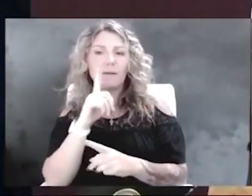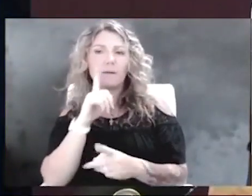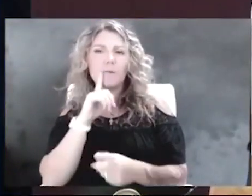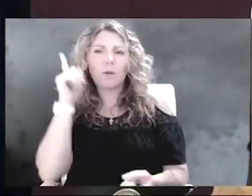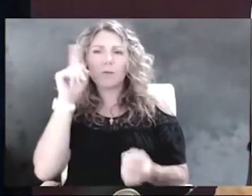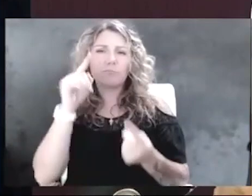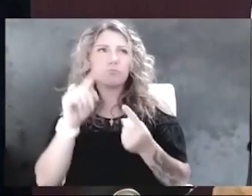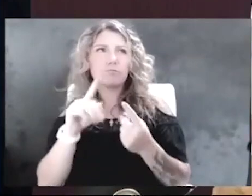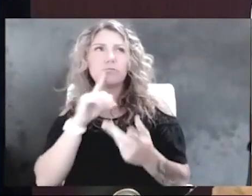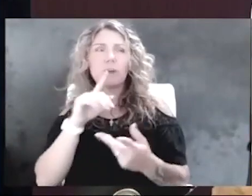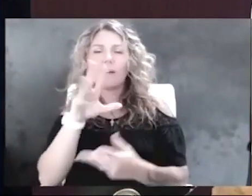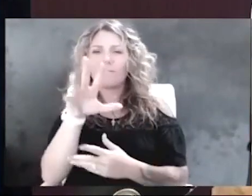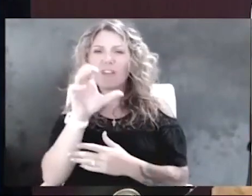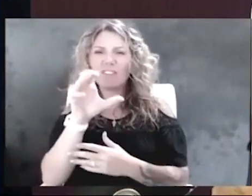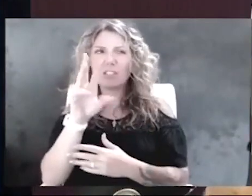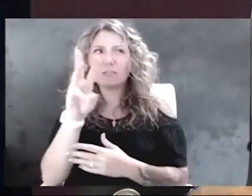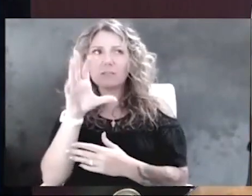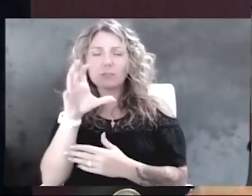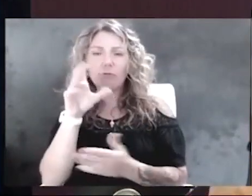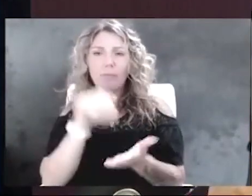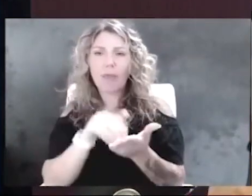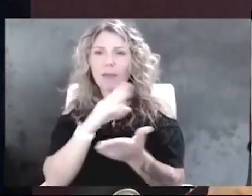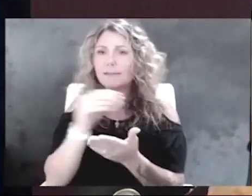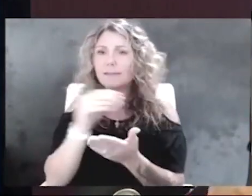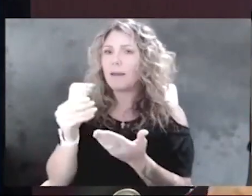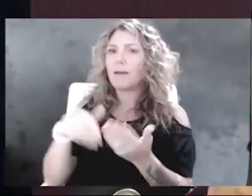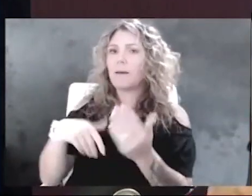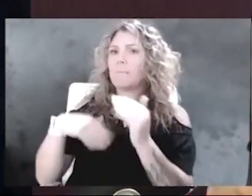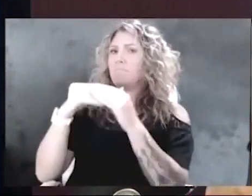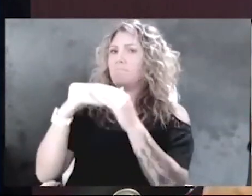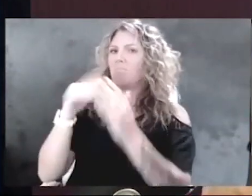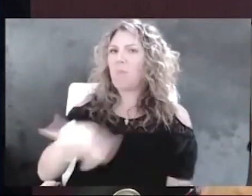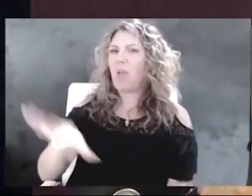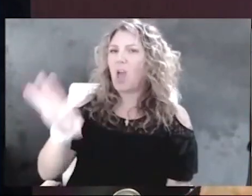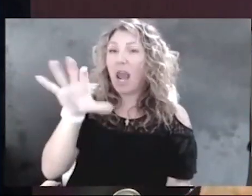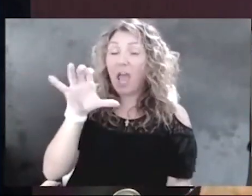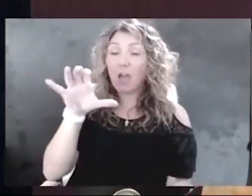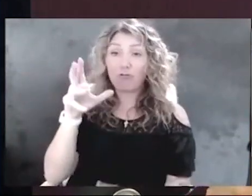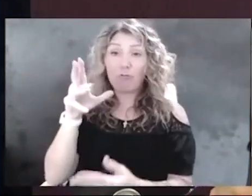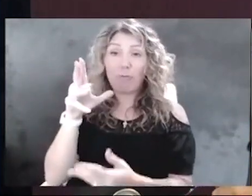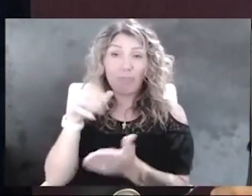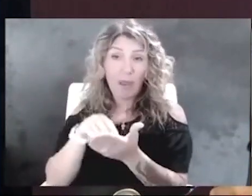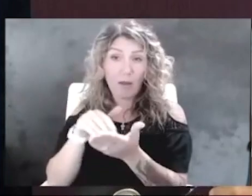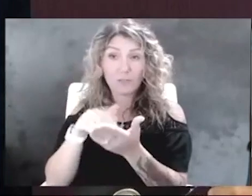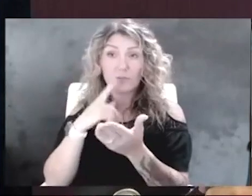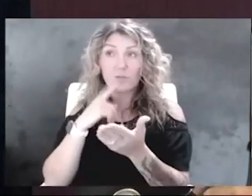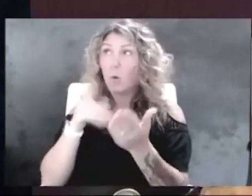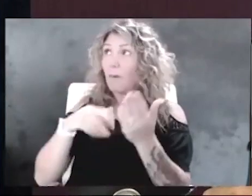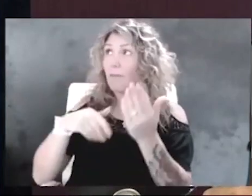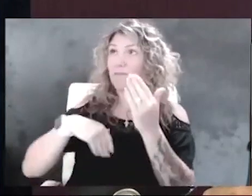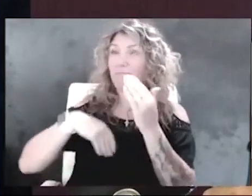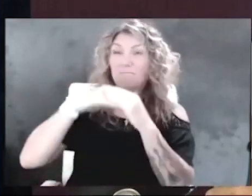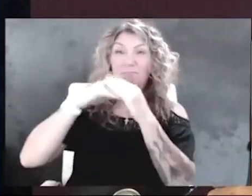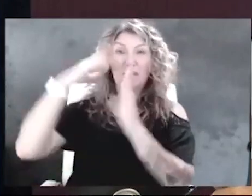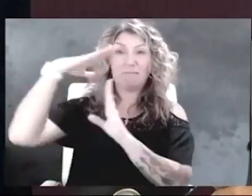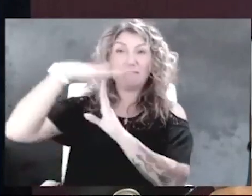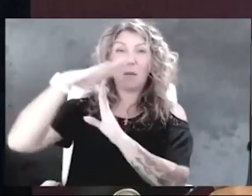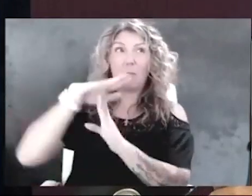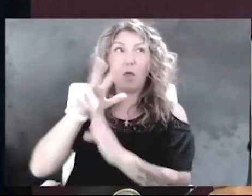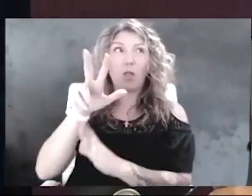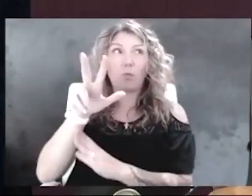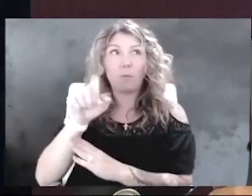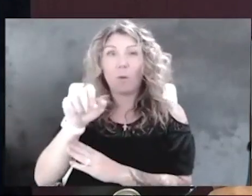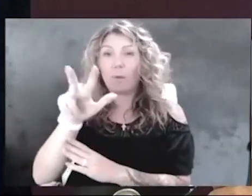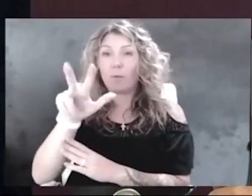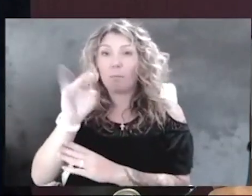to 899,000 on average day, so about 900,000. At our peak, we were at 3.38 million doses per day. So far below the peak,